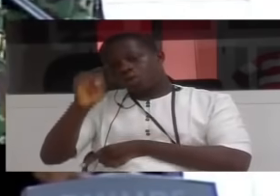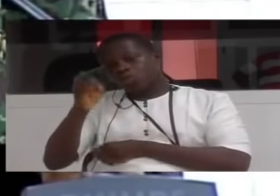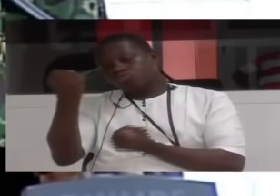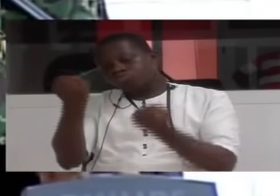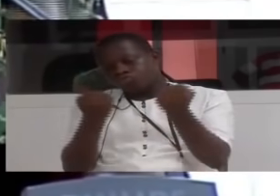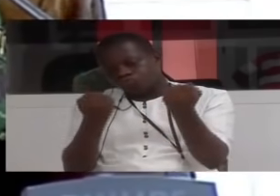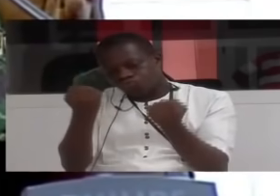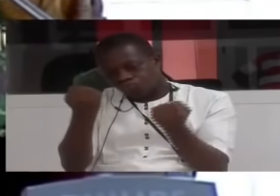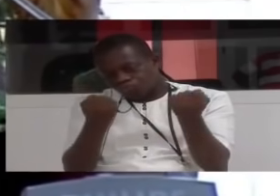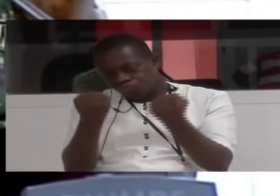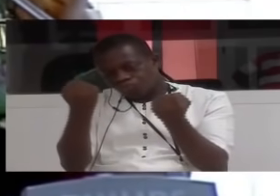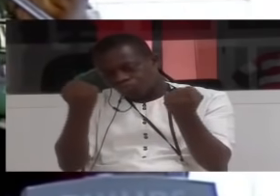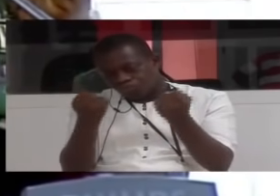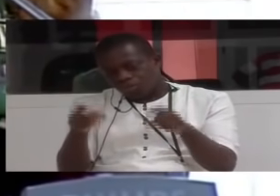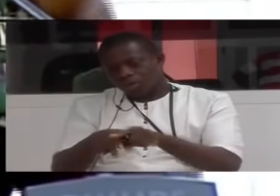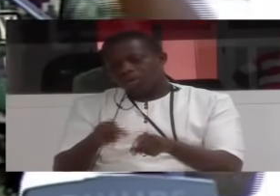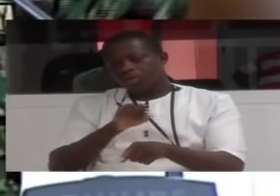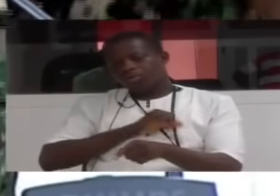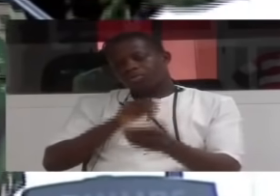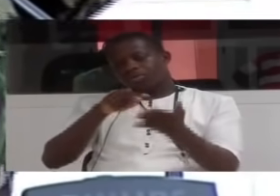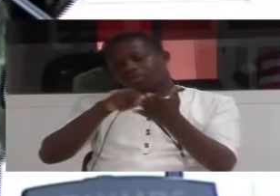mu daanu ci